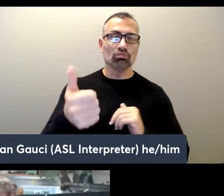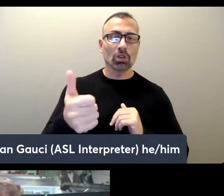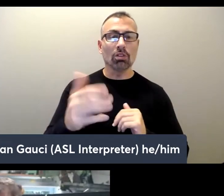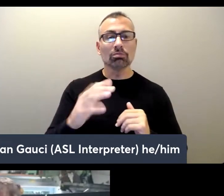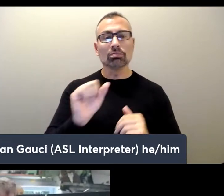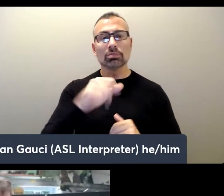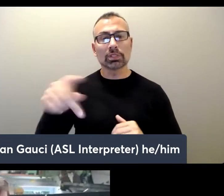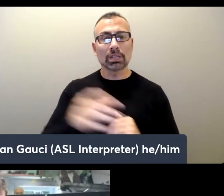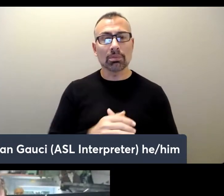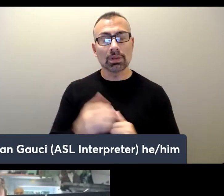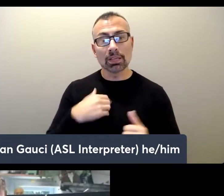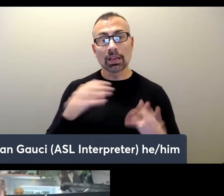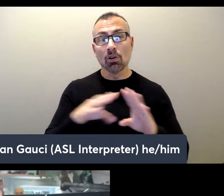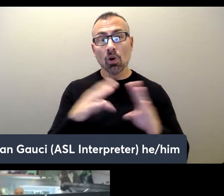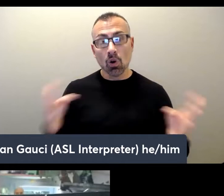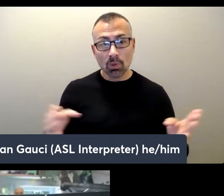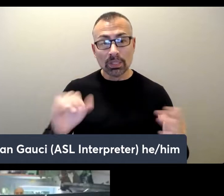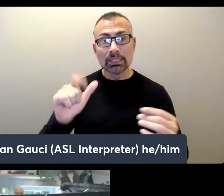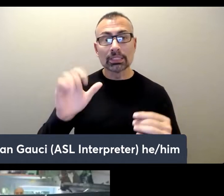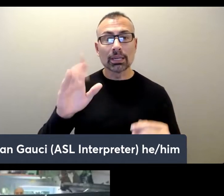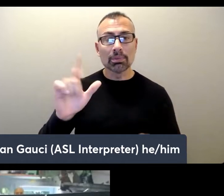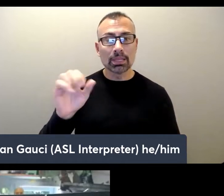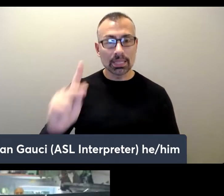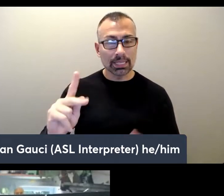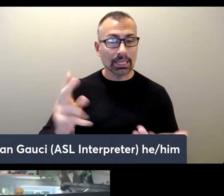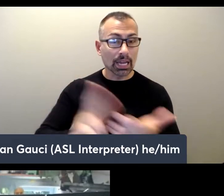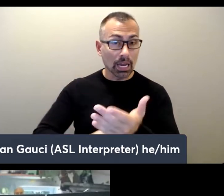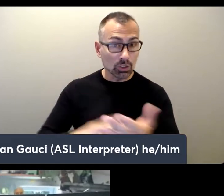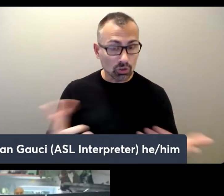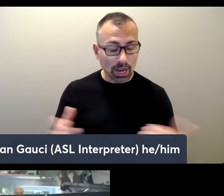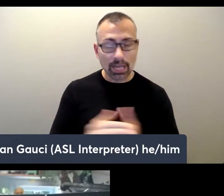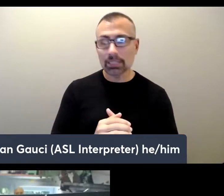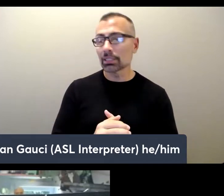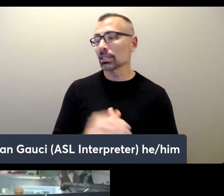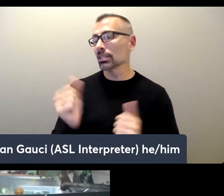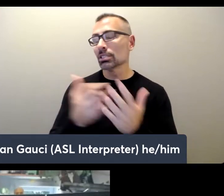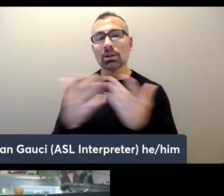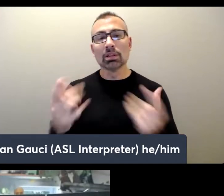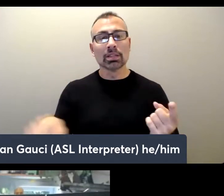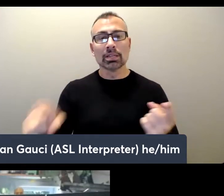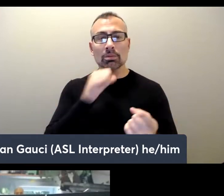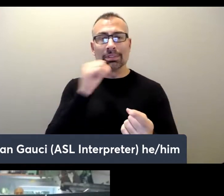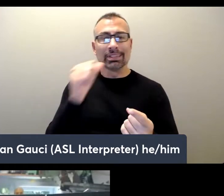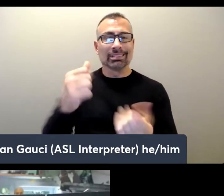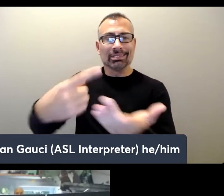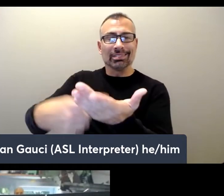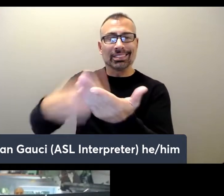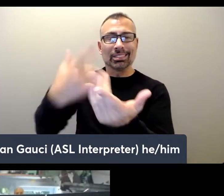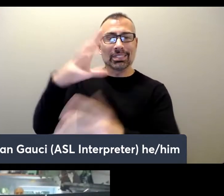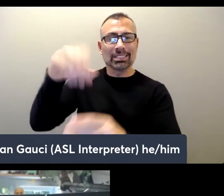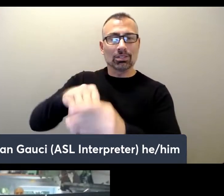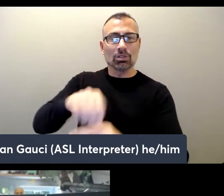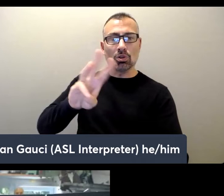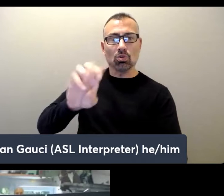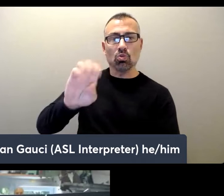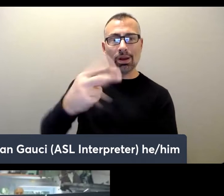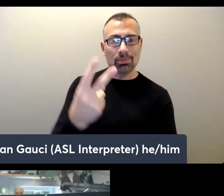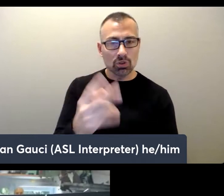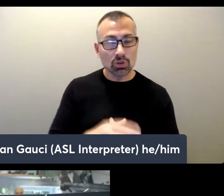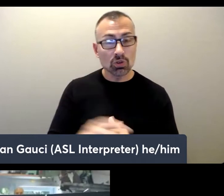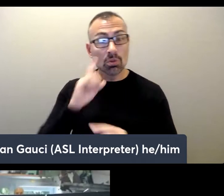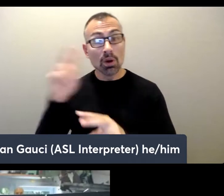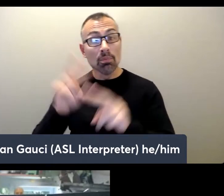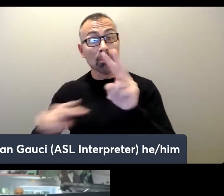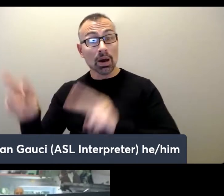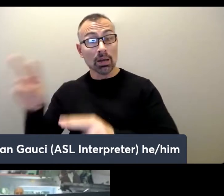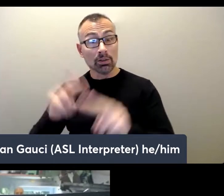Open Zeppelin contracts, and then a lot of other things that we're not going to dig into, which are still kind of in the Web 2 world, right? So monitoring and CI/CD are still very important in the Web 3